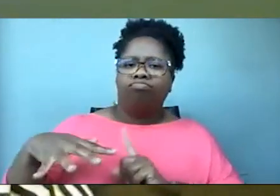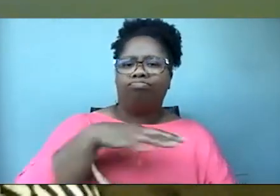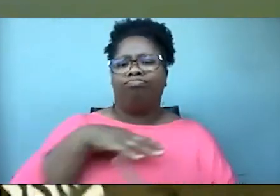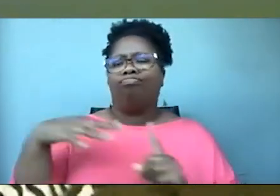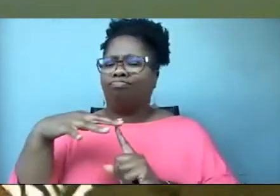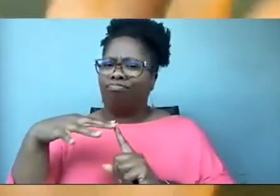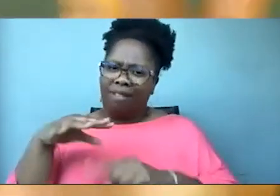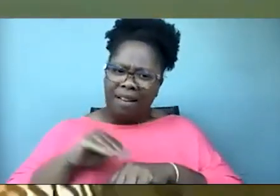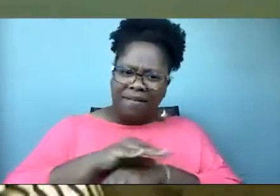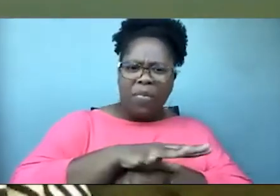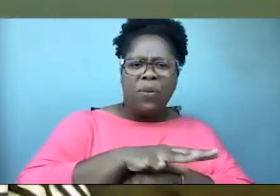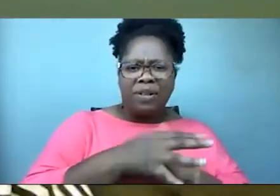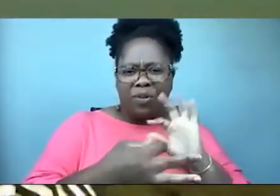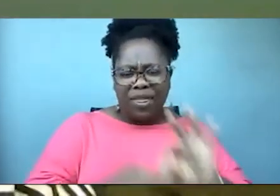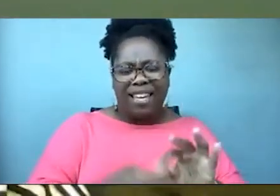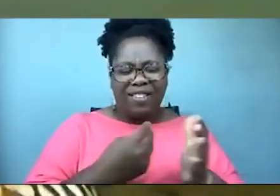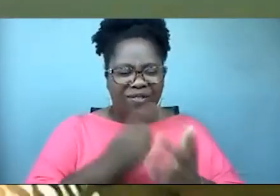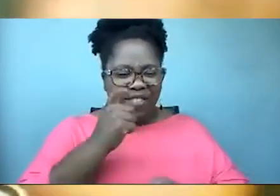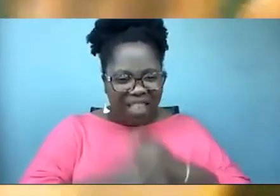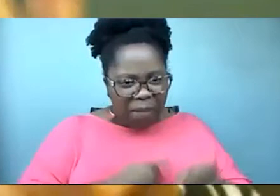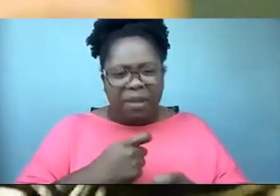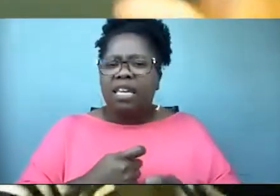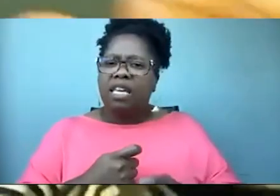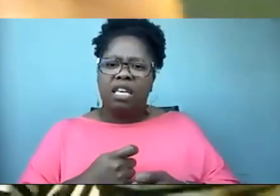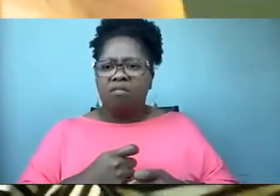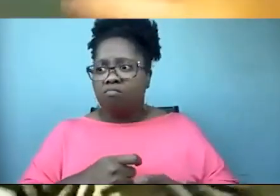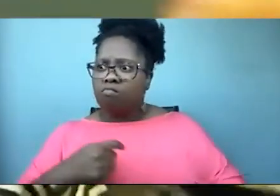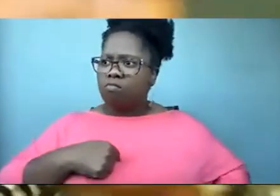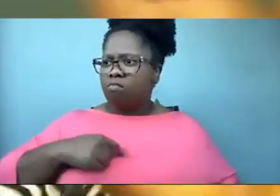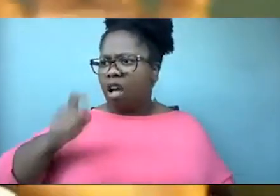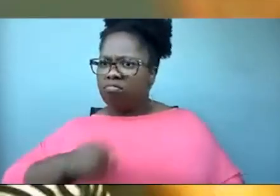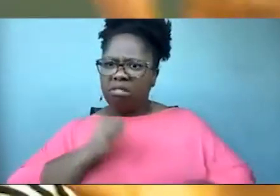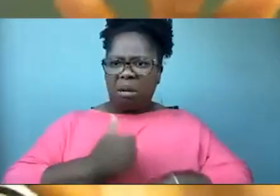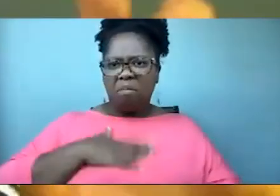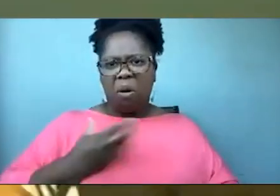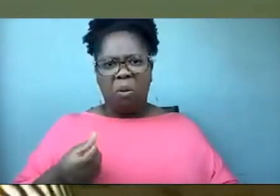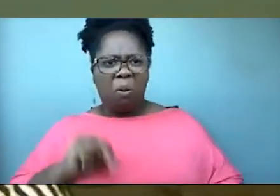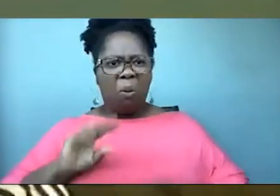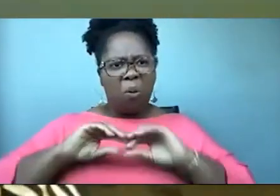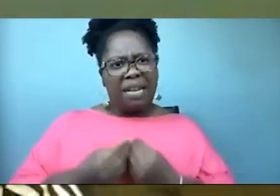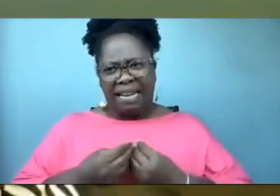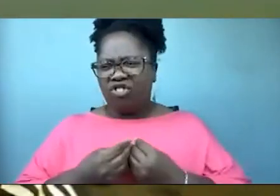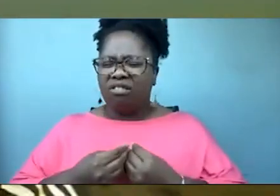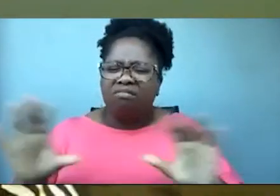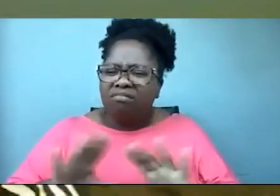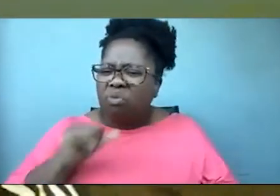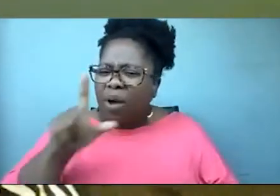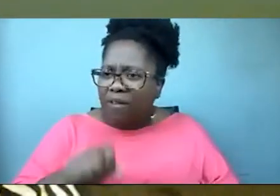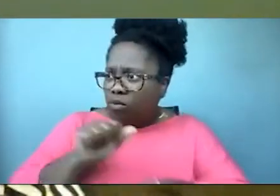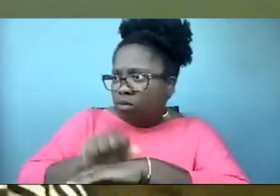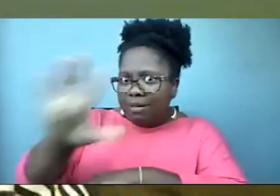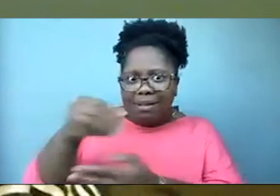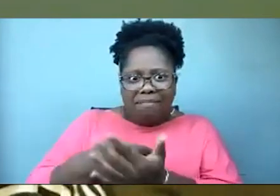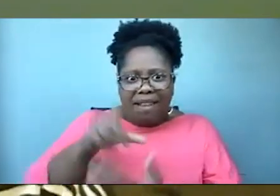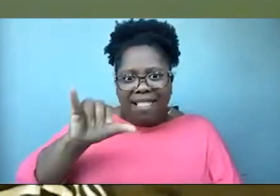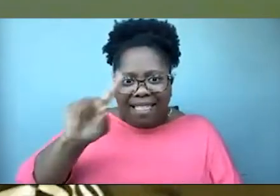organization, maybe send money to Linda and Peggy and help them do the work that's already happening in other community-based organizations,